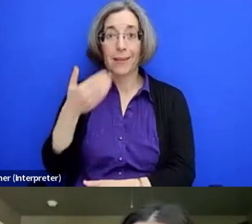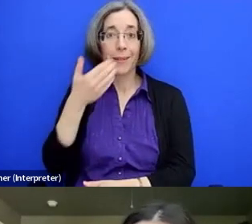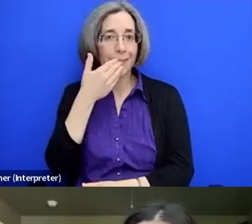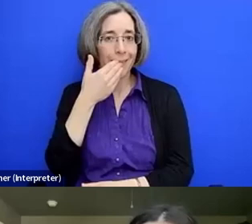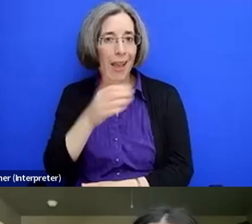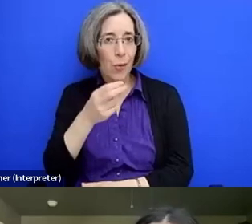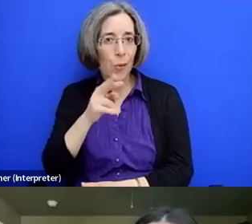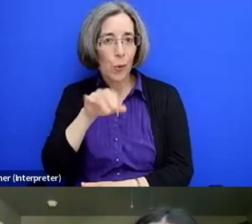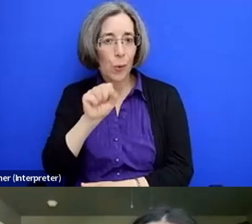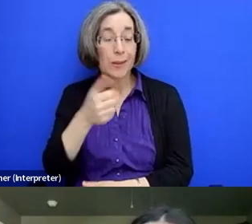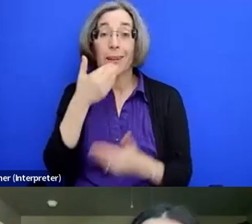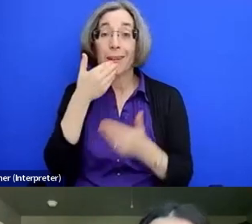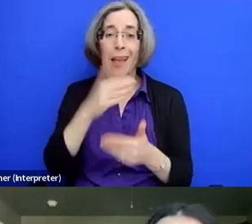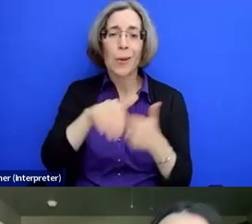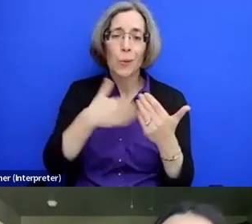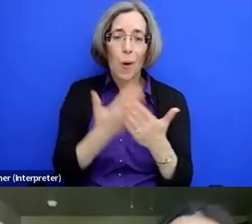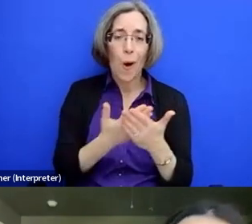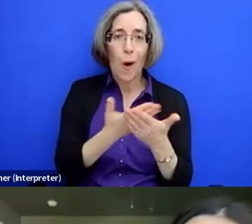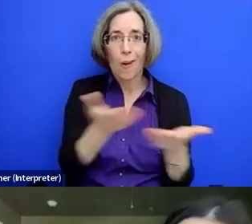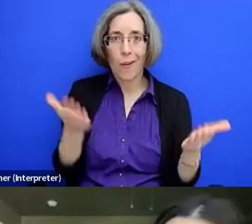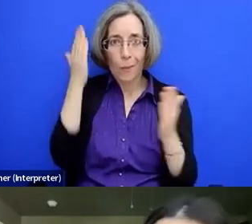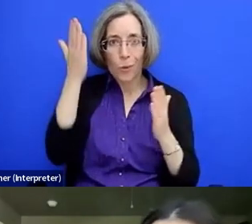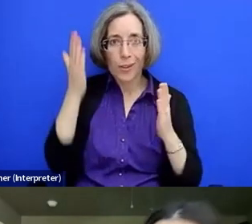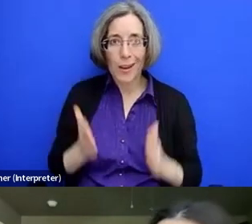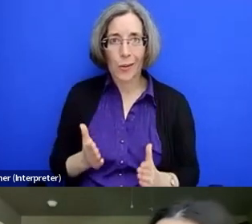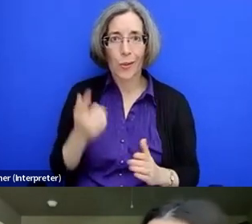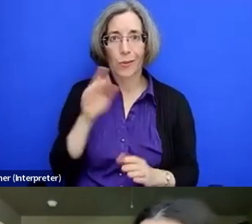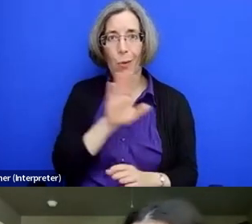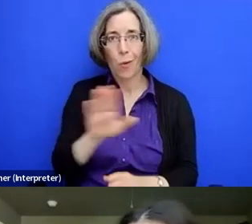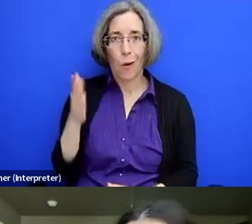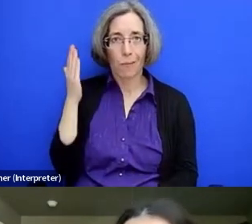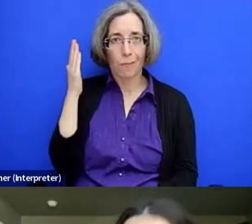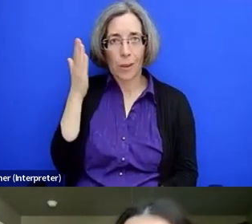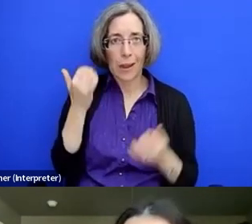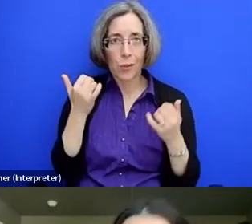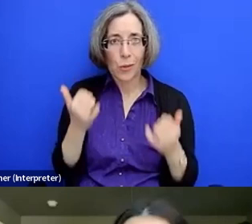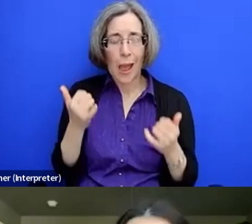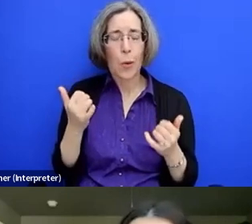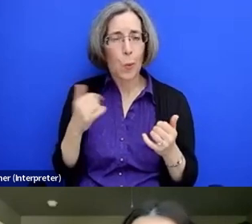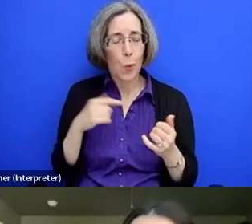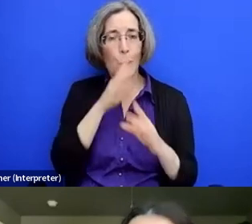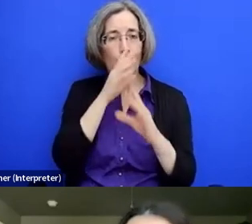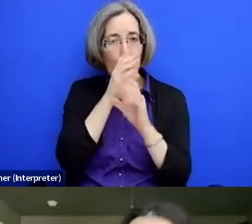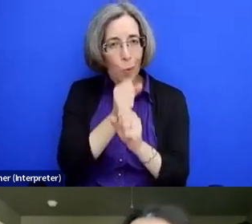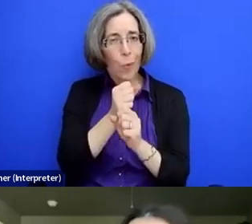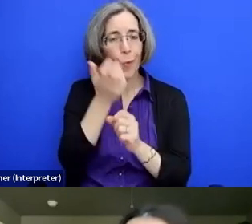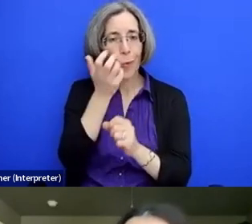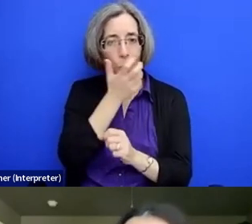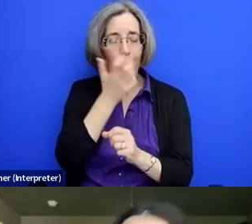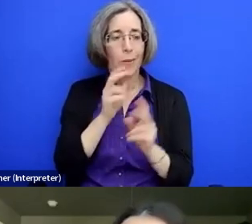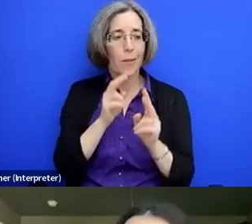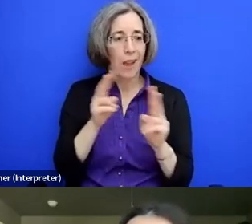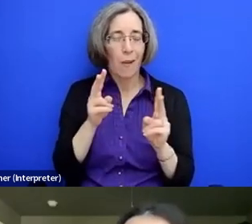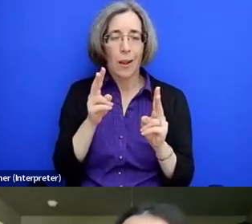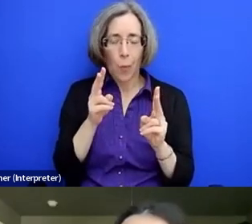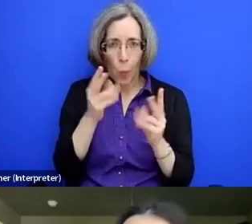Chris. And thank you to all of the presenters for your presentations. I found them to be really interesting and very enlightening